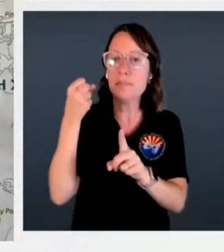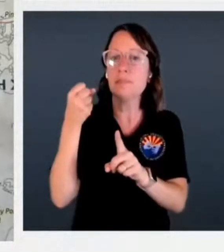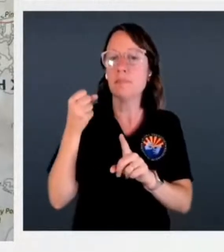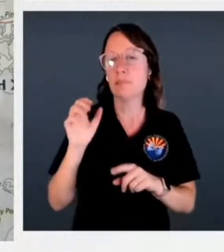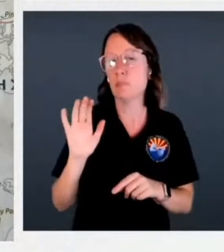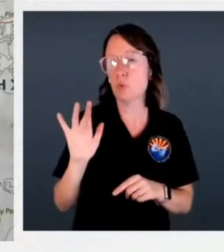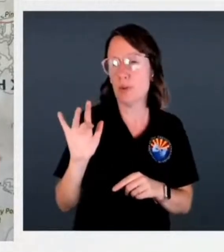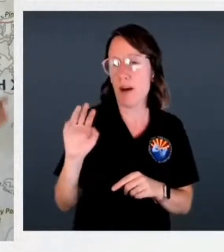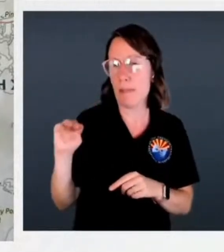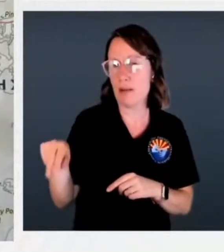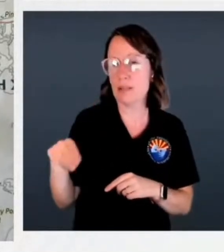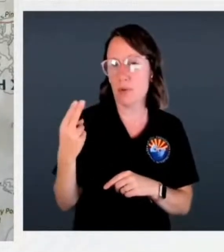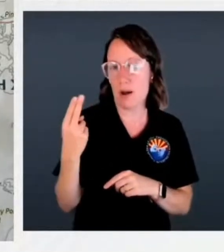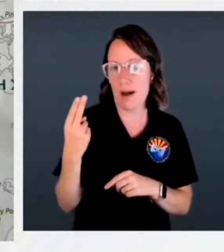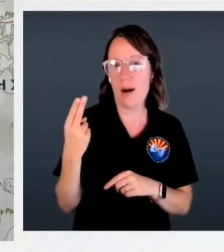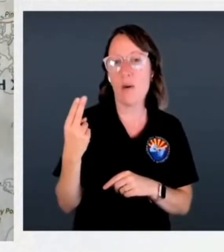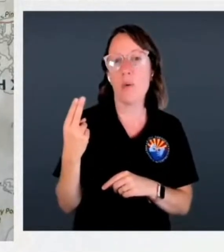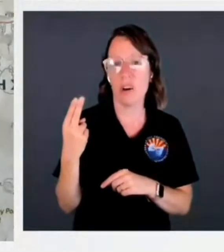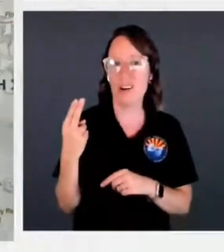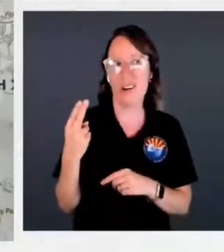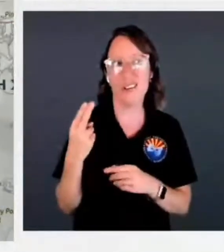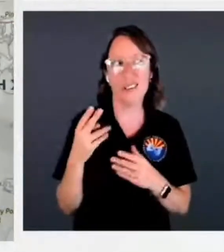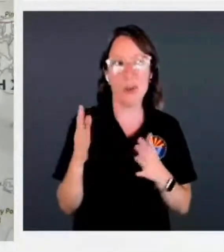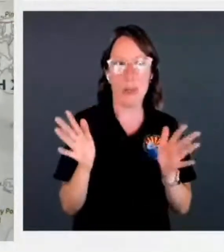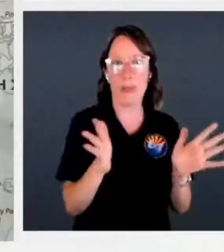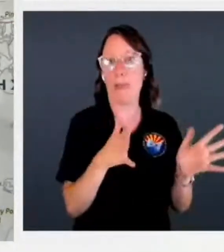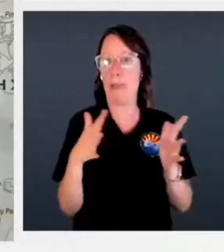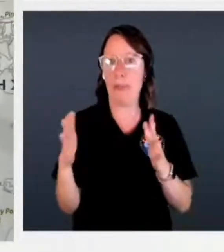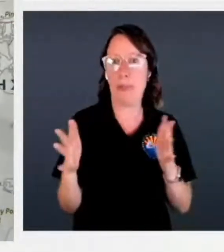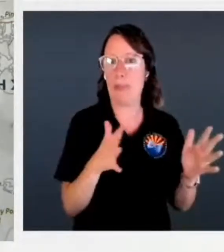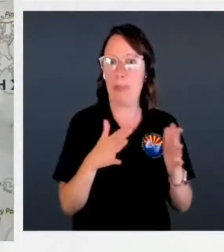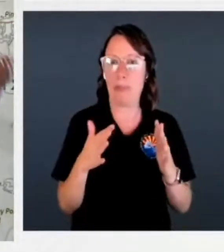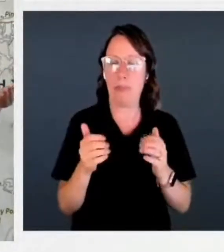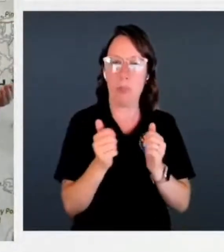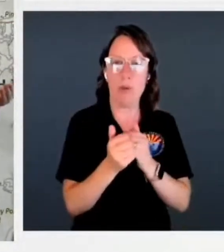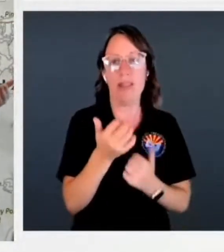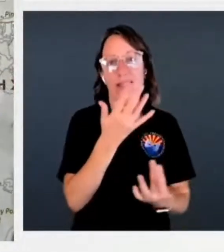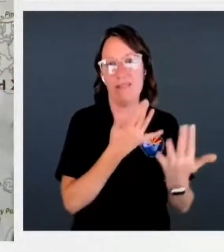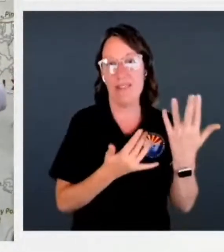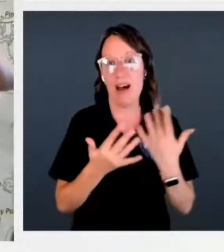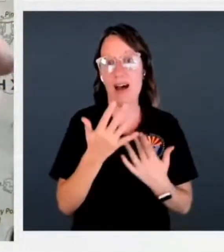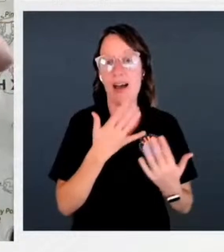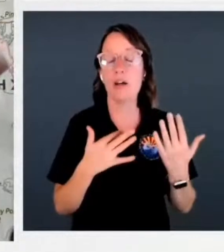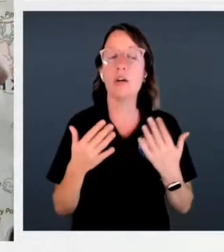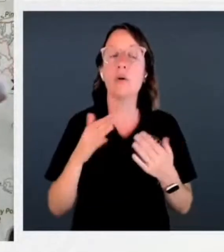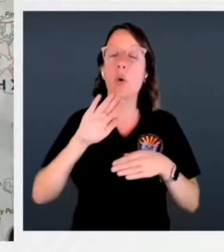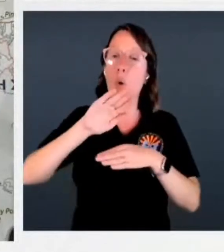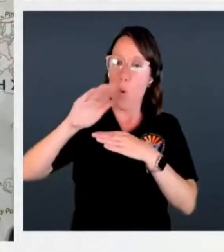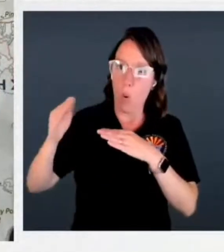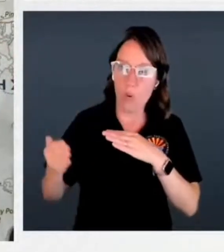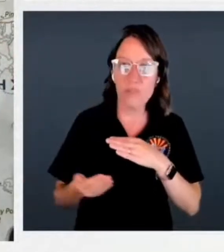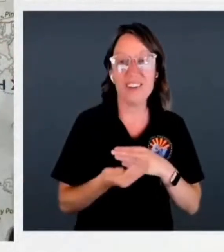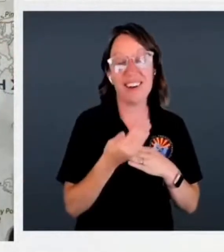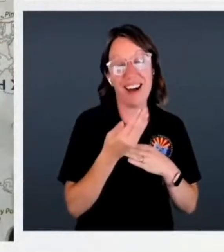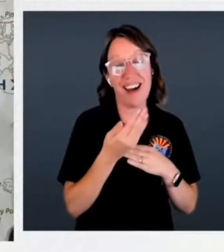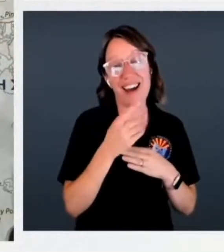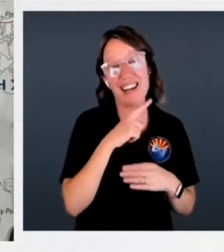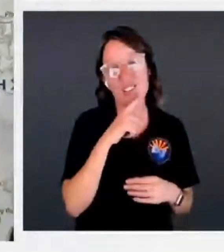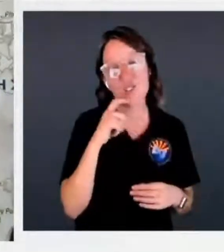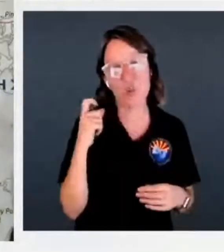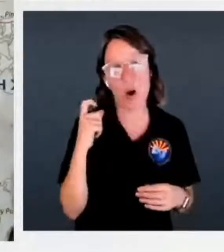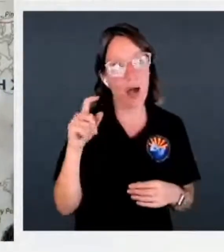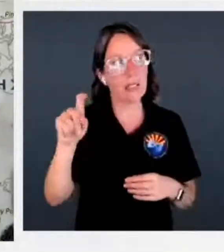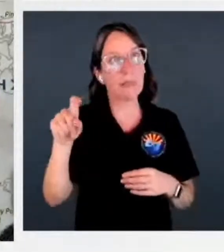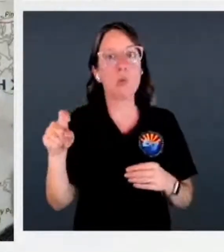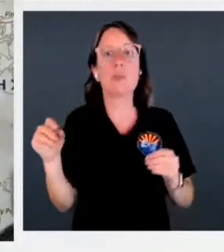exposed locations. We'll see the drier conditions continue tonight, so we're getting back into a pattern where we have very poor humidity recoveries up